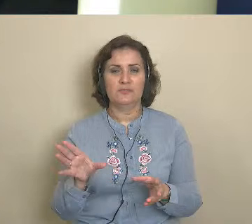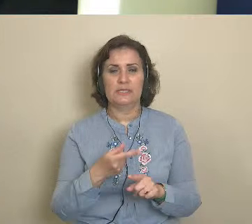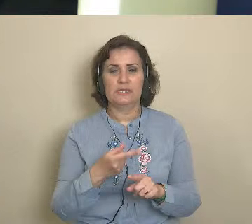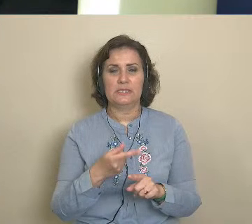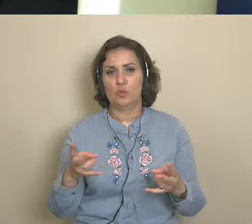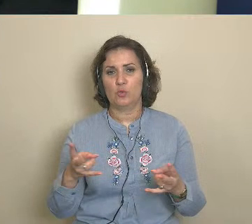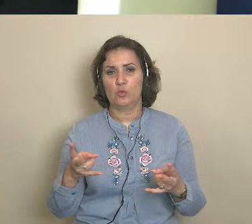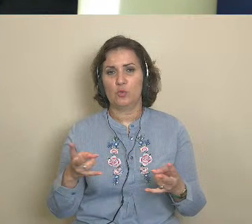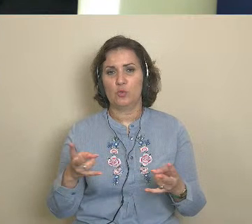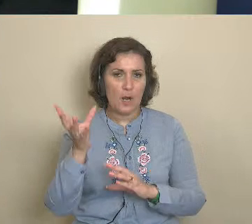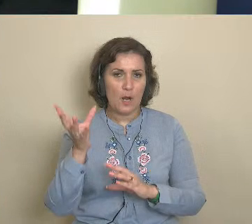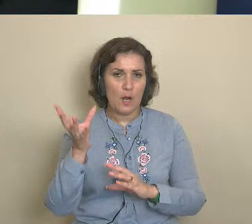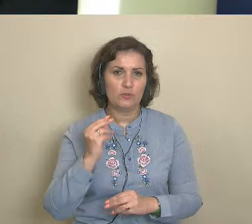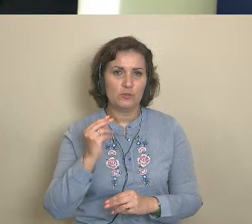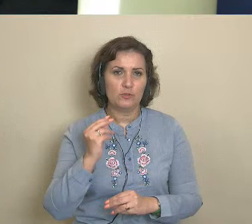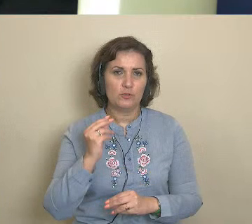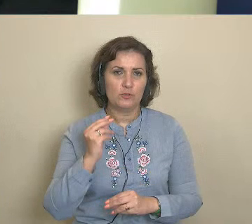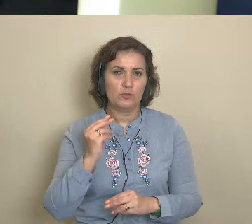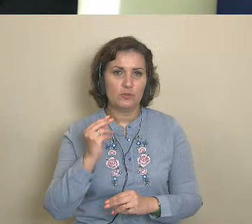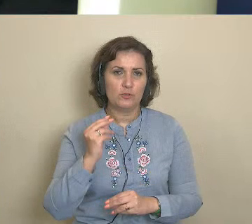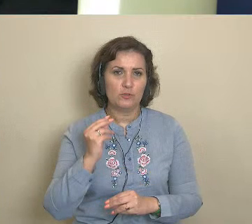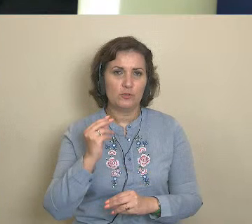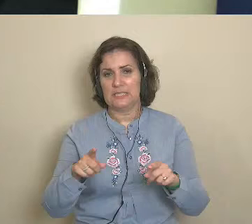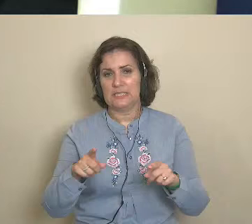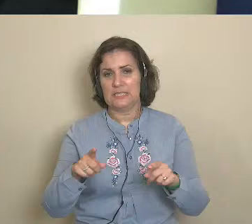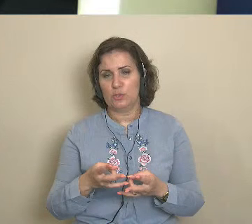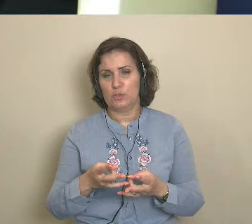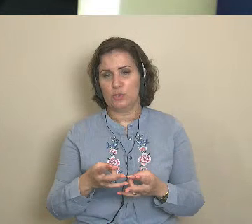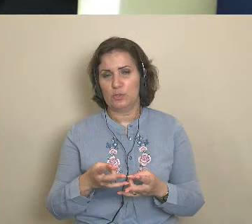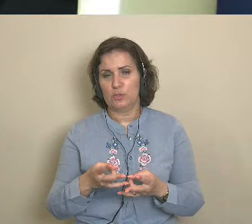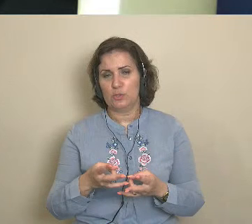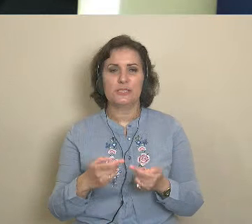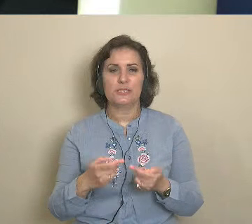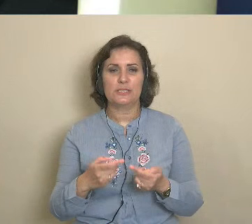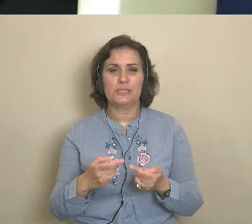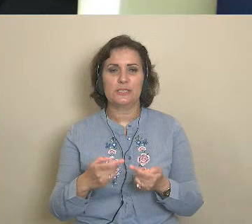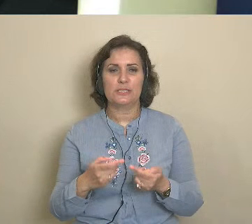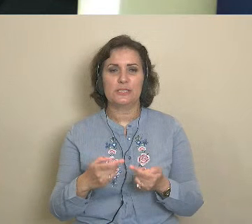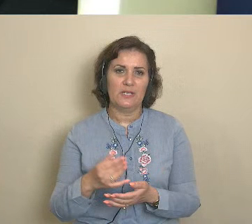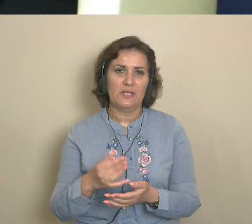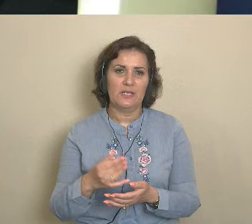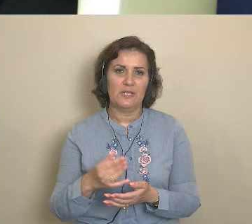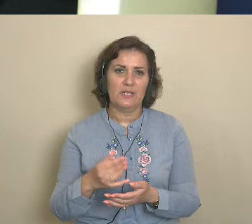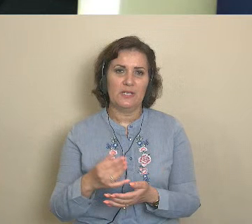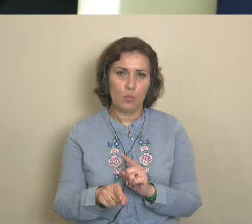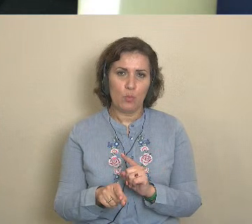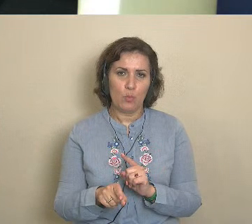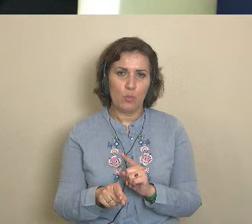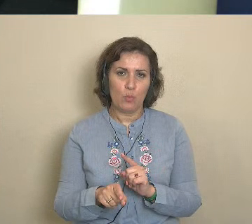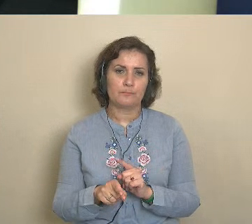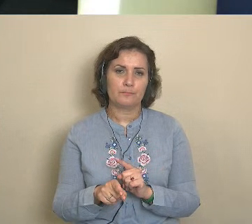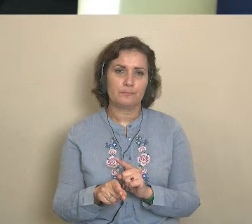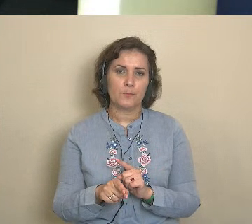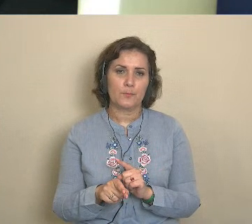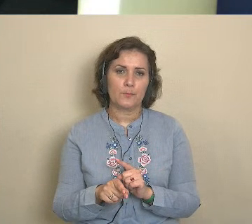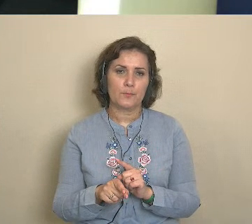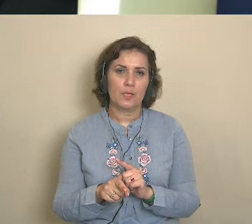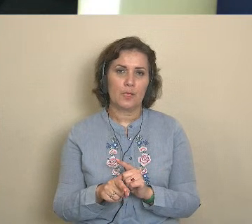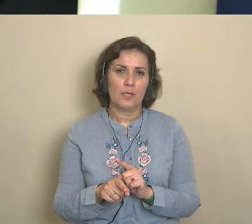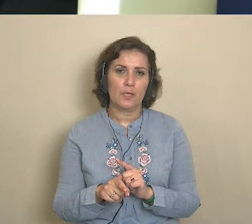means, any sanitizers or anything, given large number of PSCs that require lots of